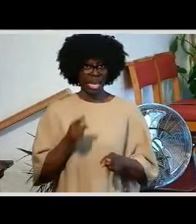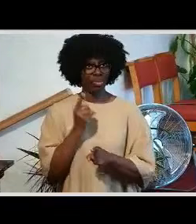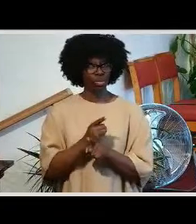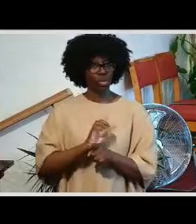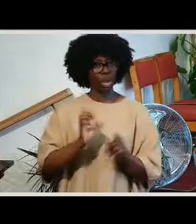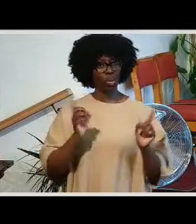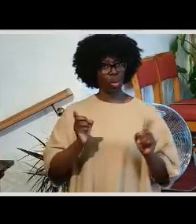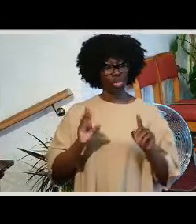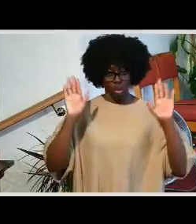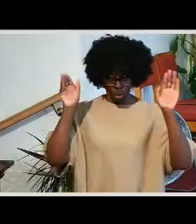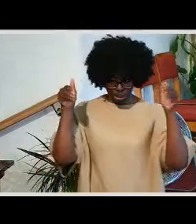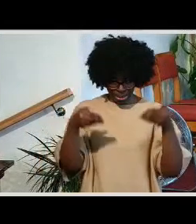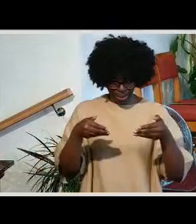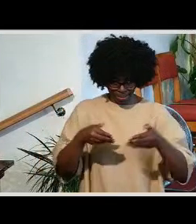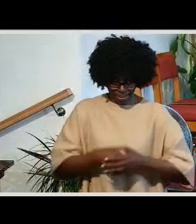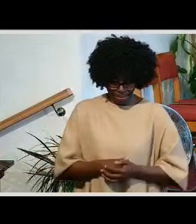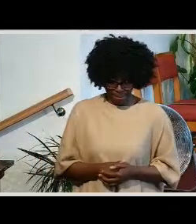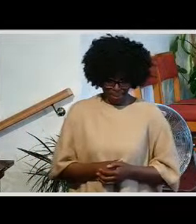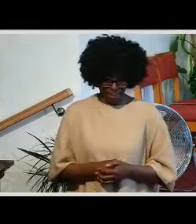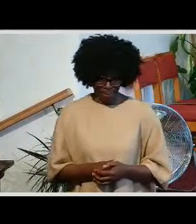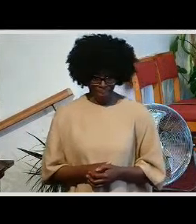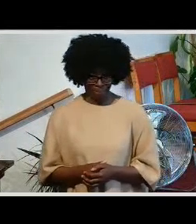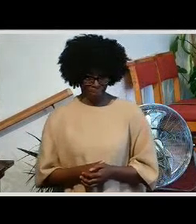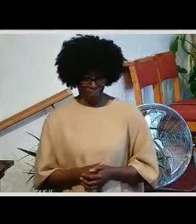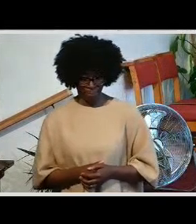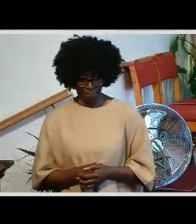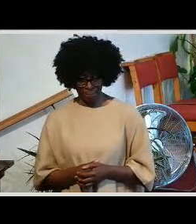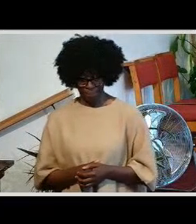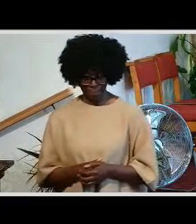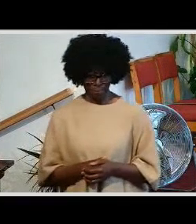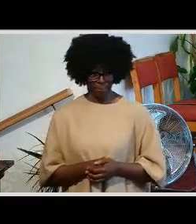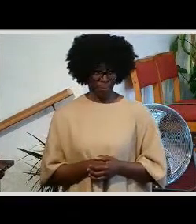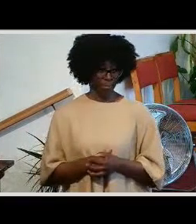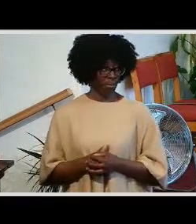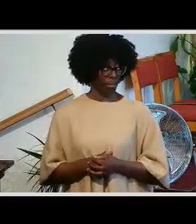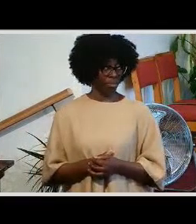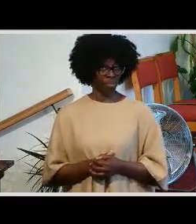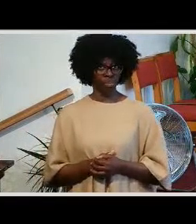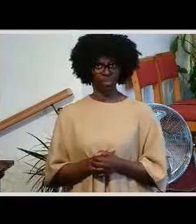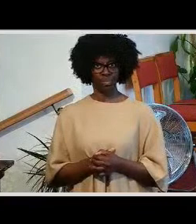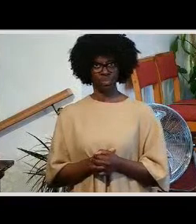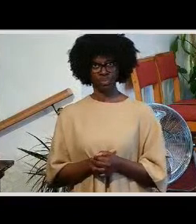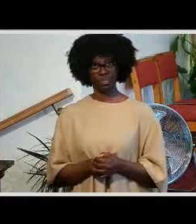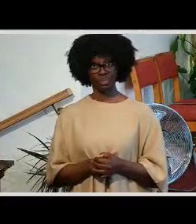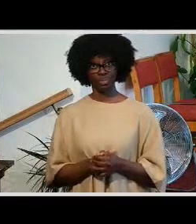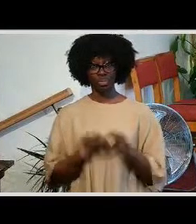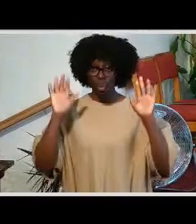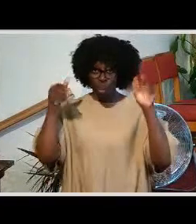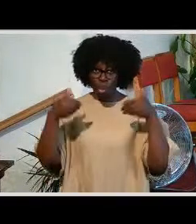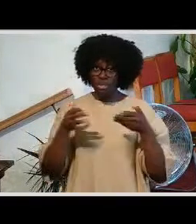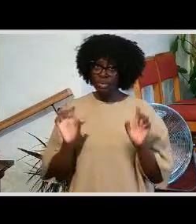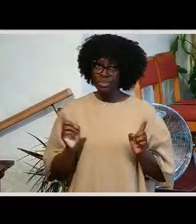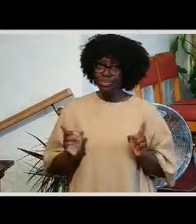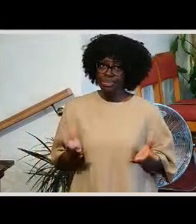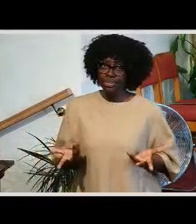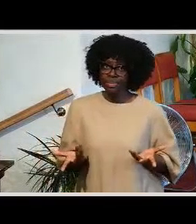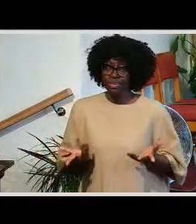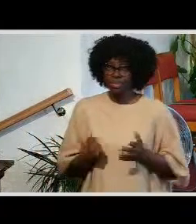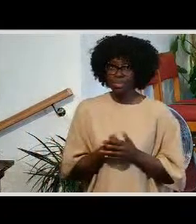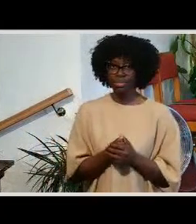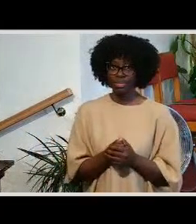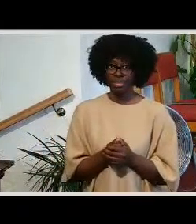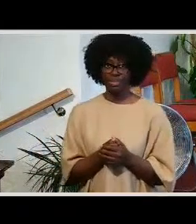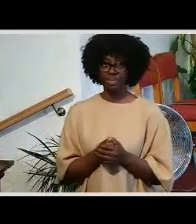a little bit more, let's go back to the previous slides. Okay. So autism, and again, you may not be able to